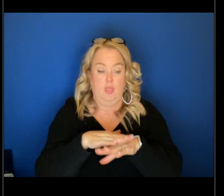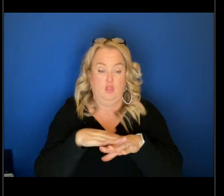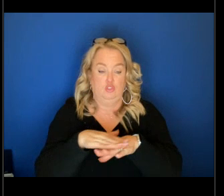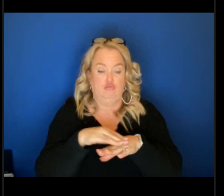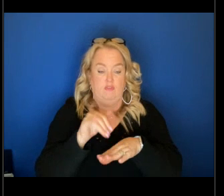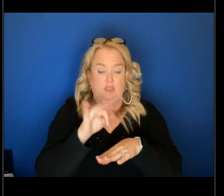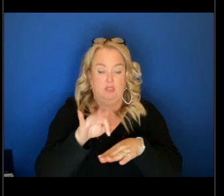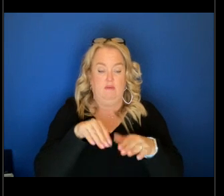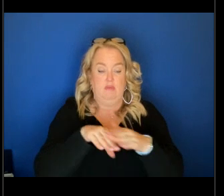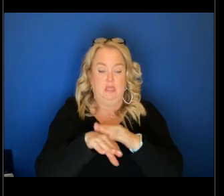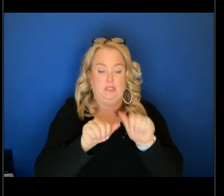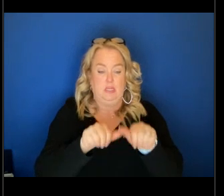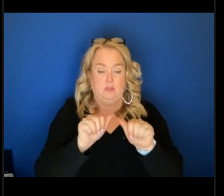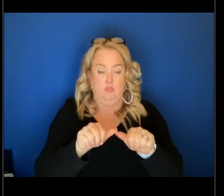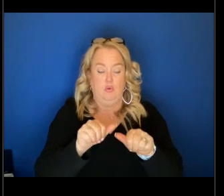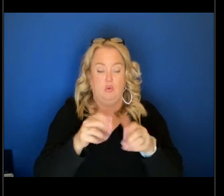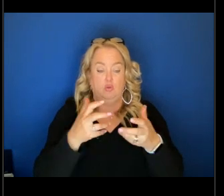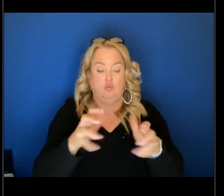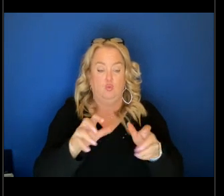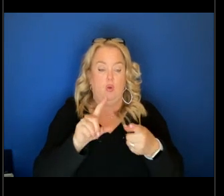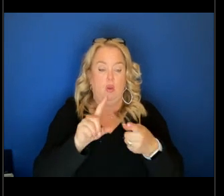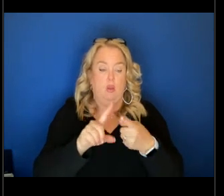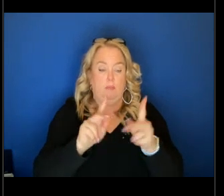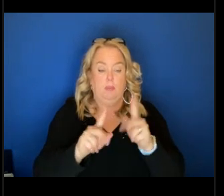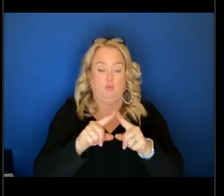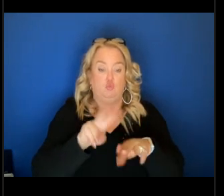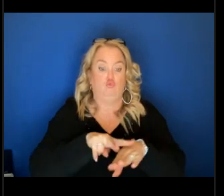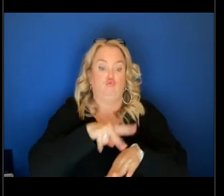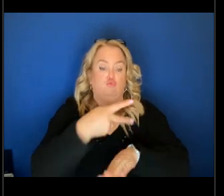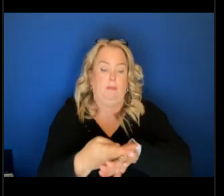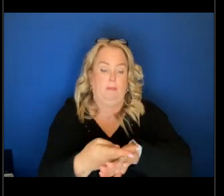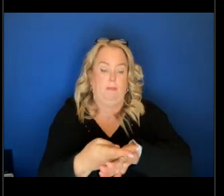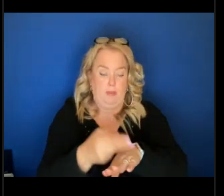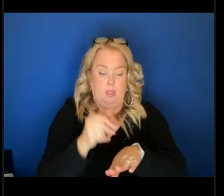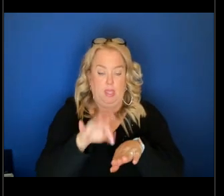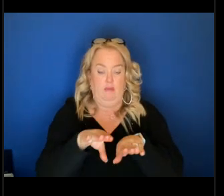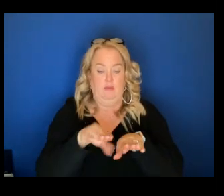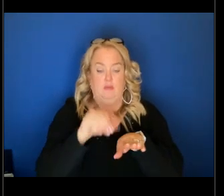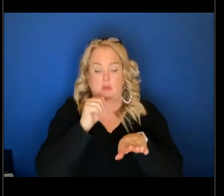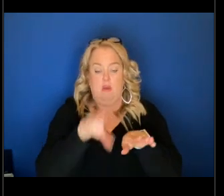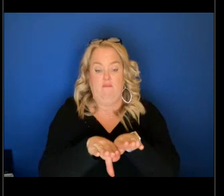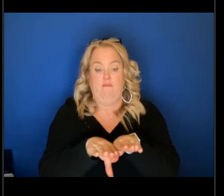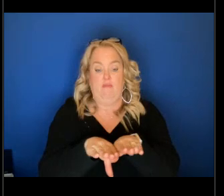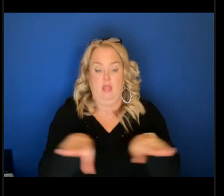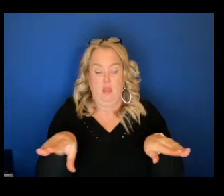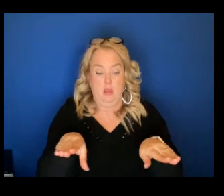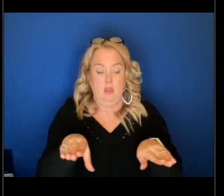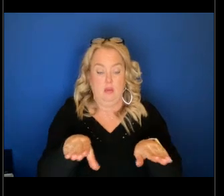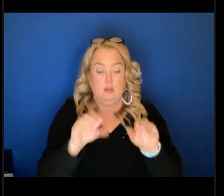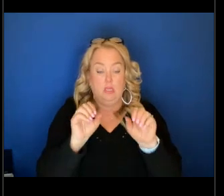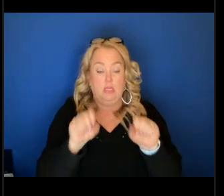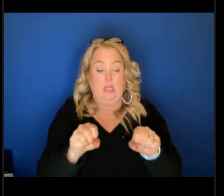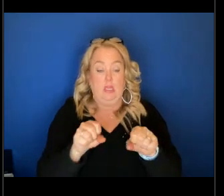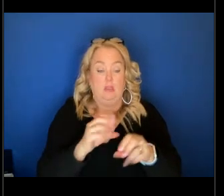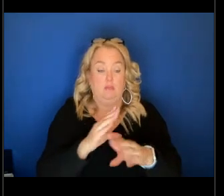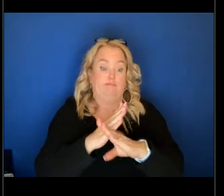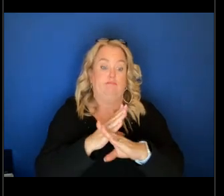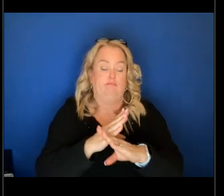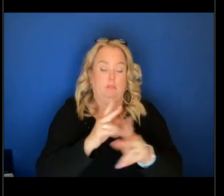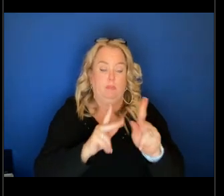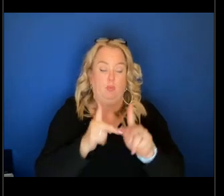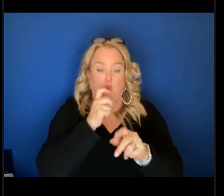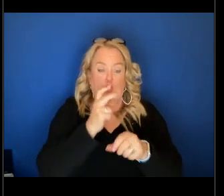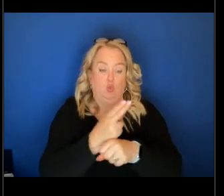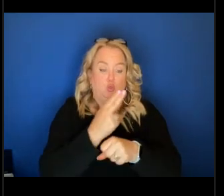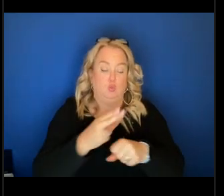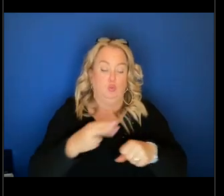route pose a tripping hazard for many people and can be a significant obstacle for people using wheelchairs.